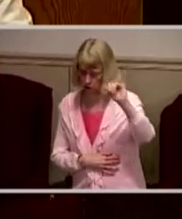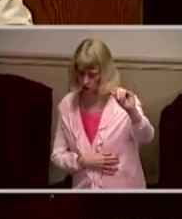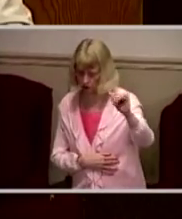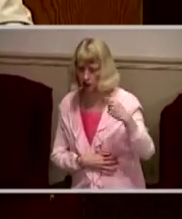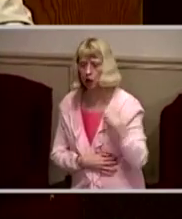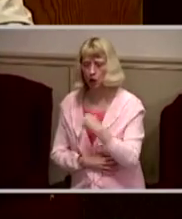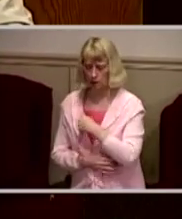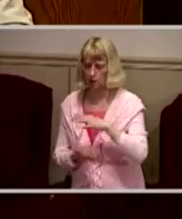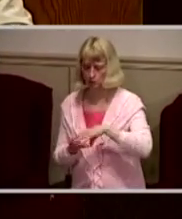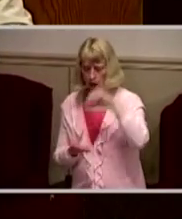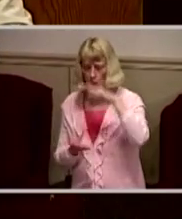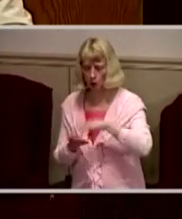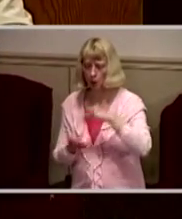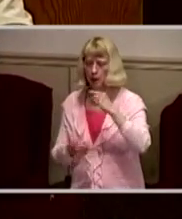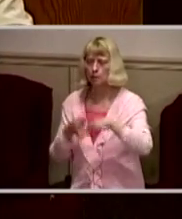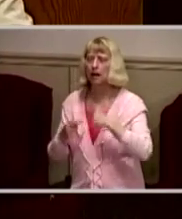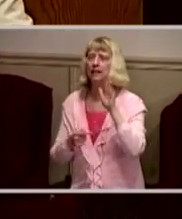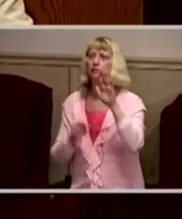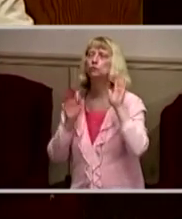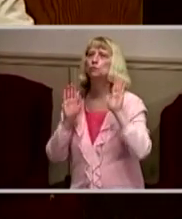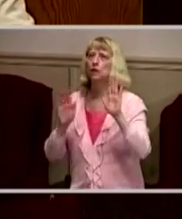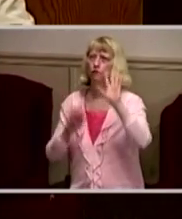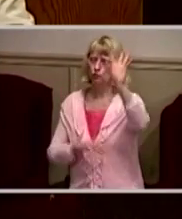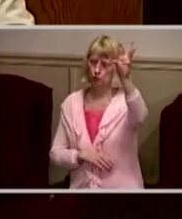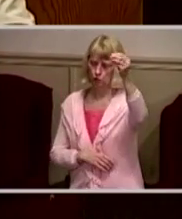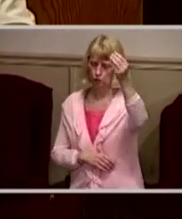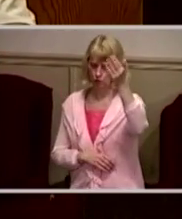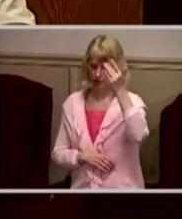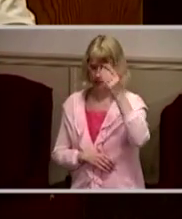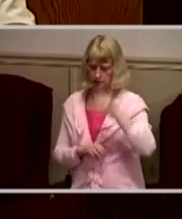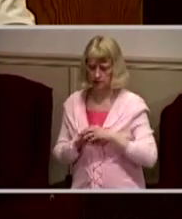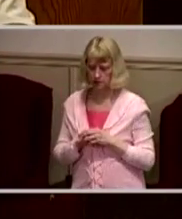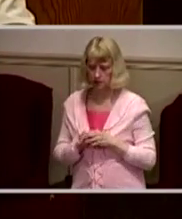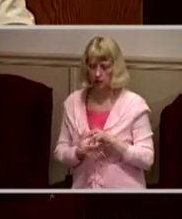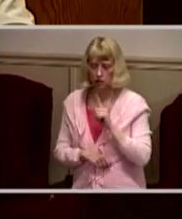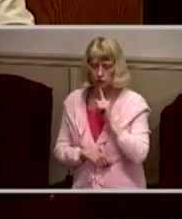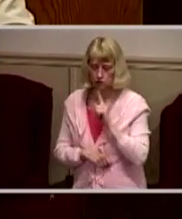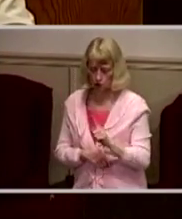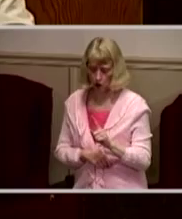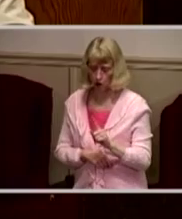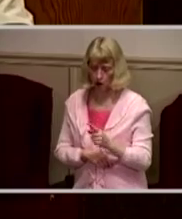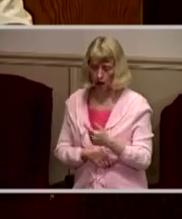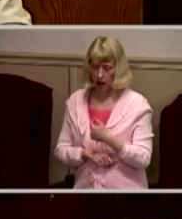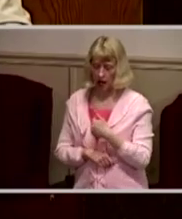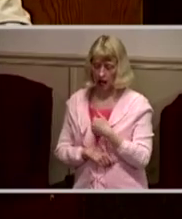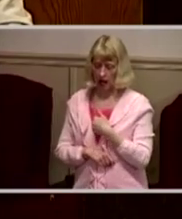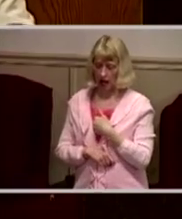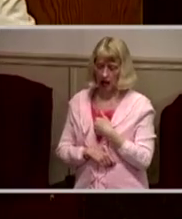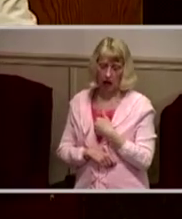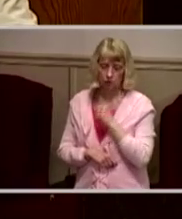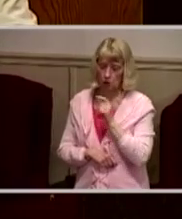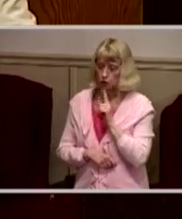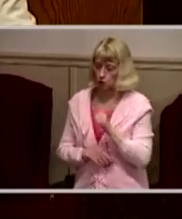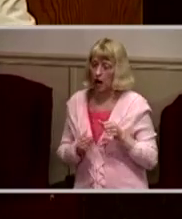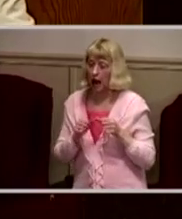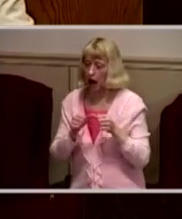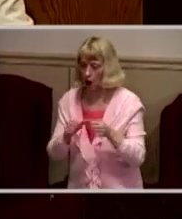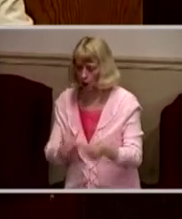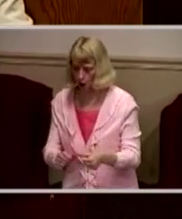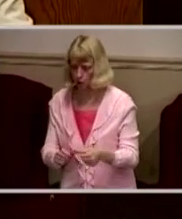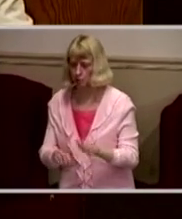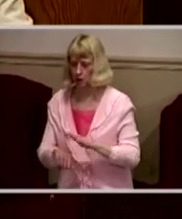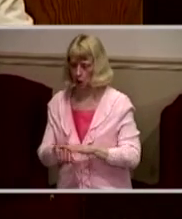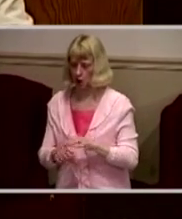going to be learning about God's wonderful grace. And so, you know, I'm not exactly sure how much longer we will be on this